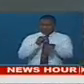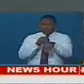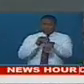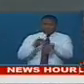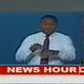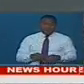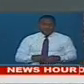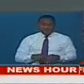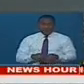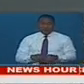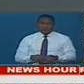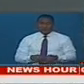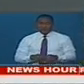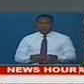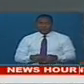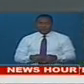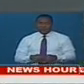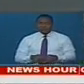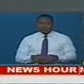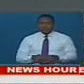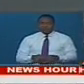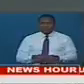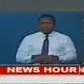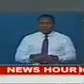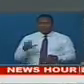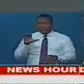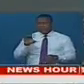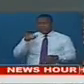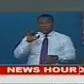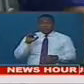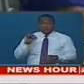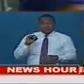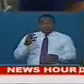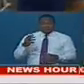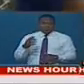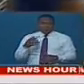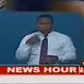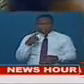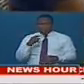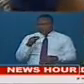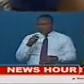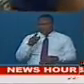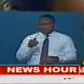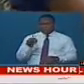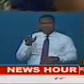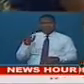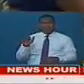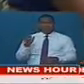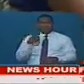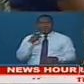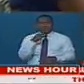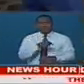executive of Bomas Farms, Mr. Anthony Botry, lauded the initiative by GEPA. He added that smooth cayenne